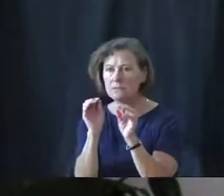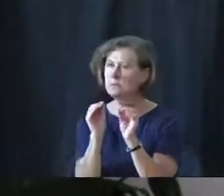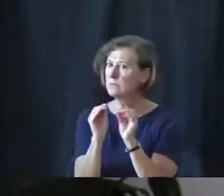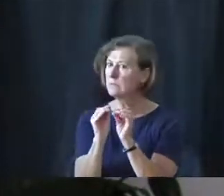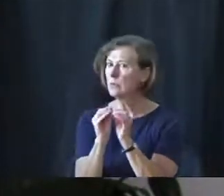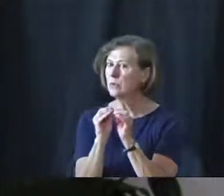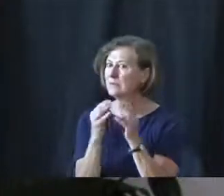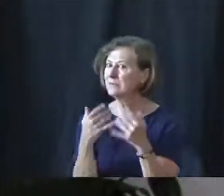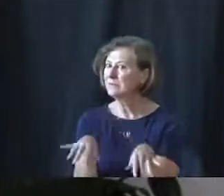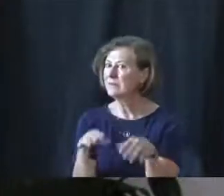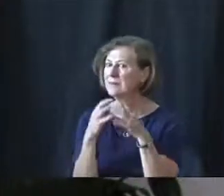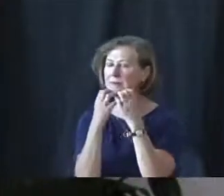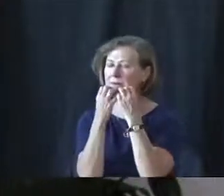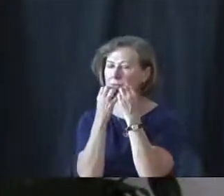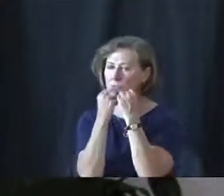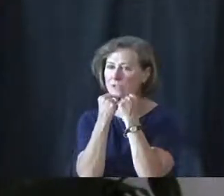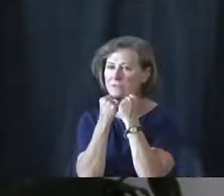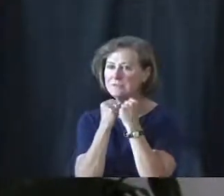precious.